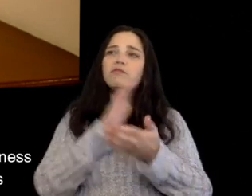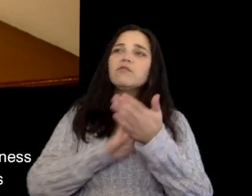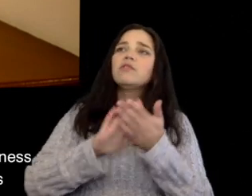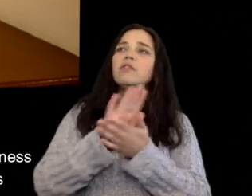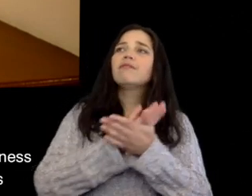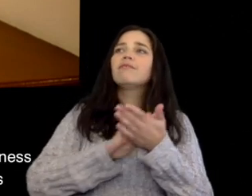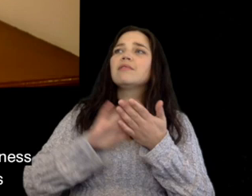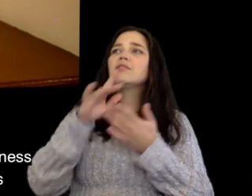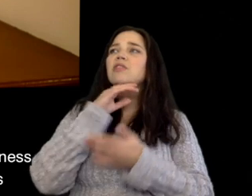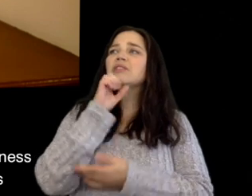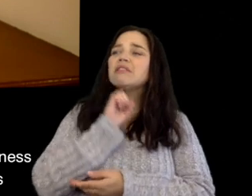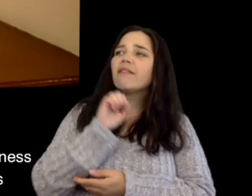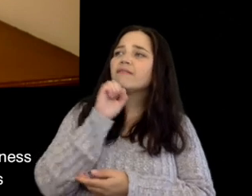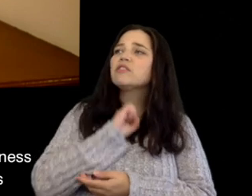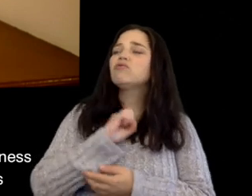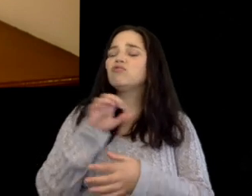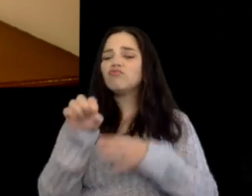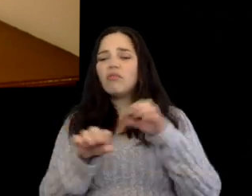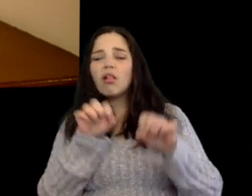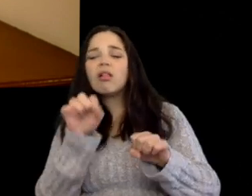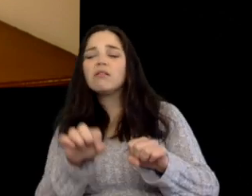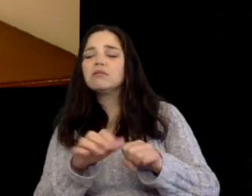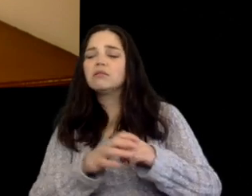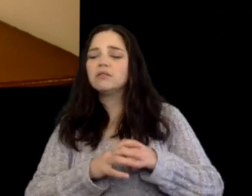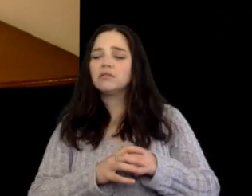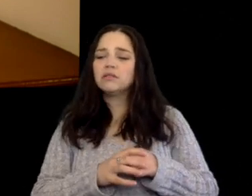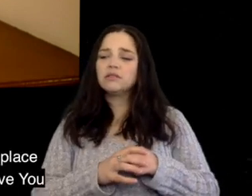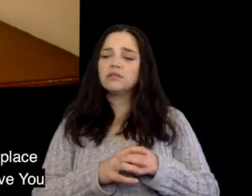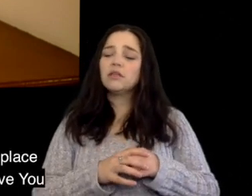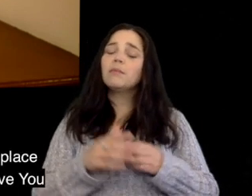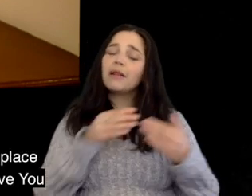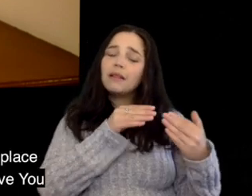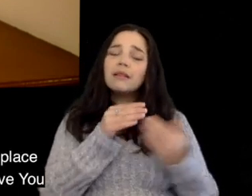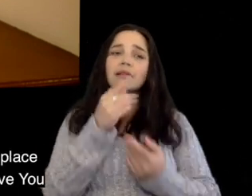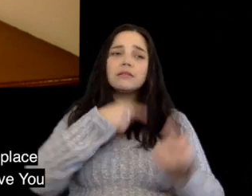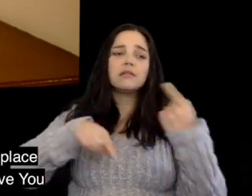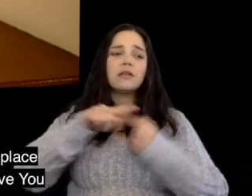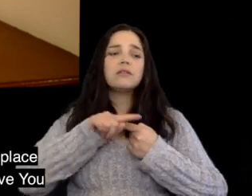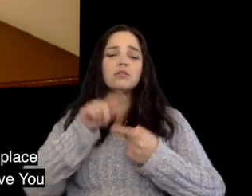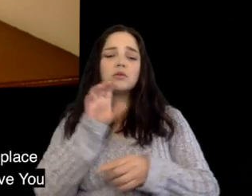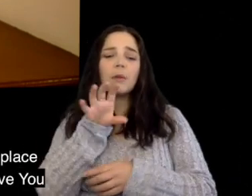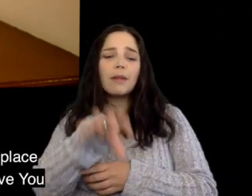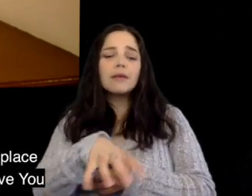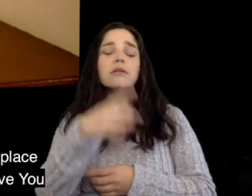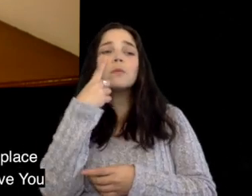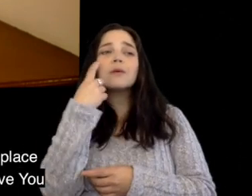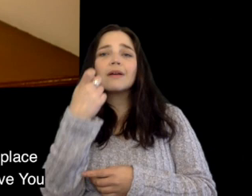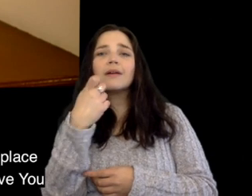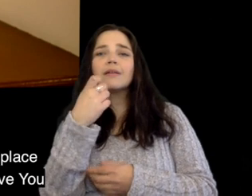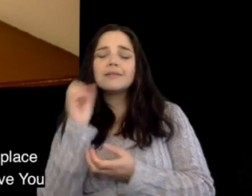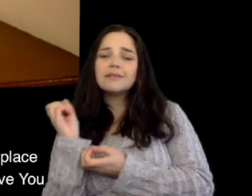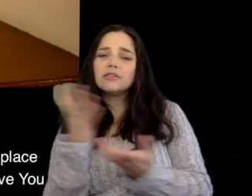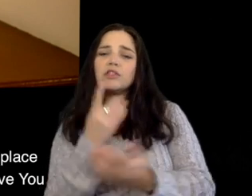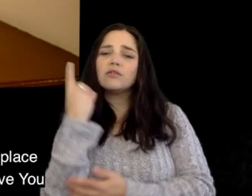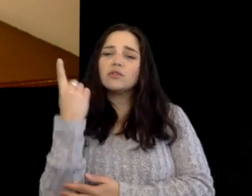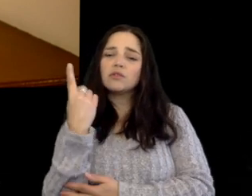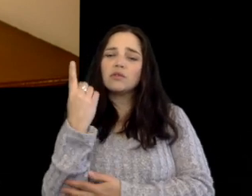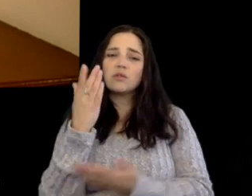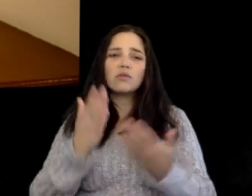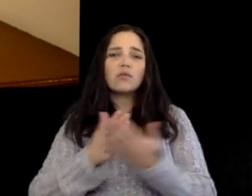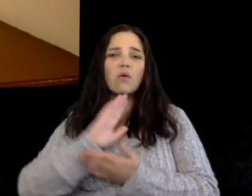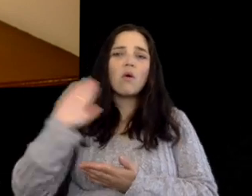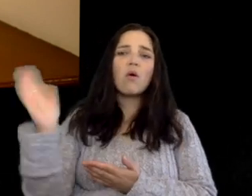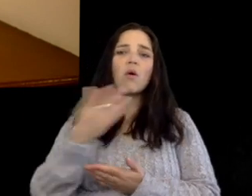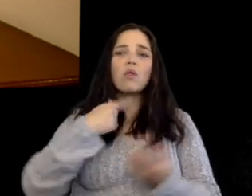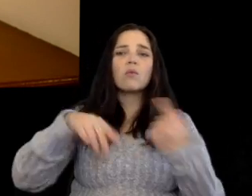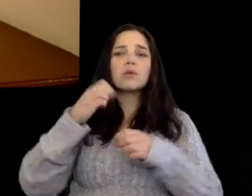Forgive us our selfishness and our struggles. And lead us, Lord, in a place that we are able to serve you